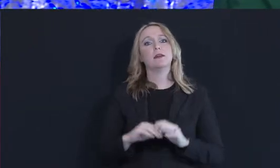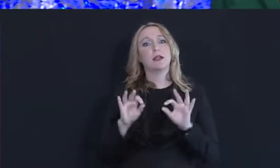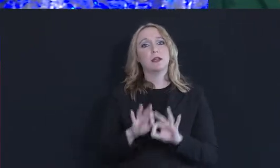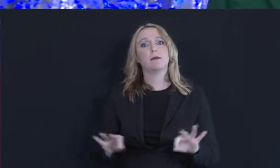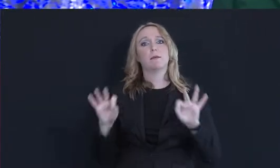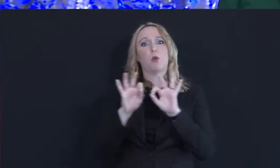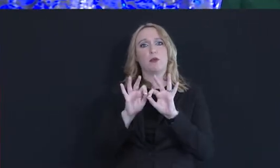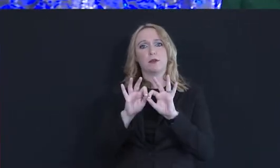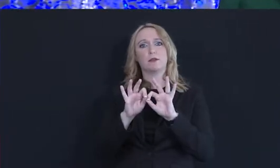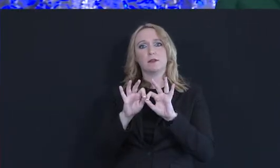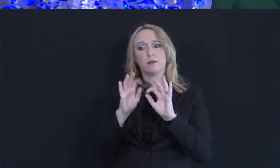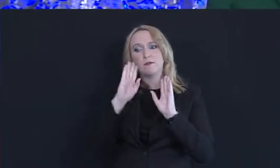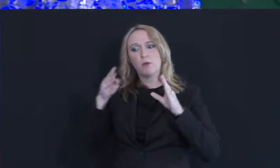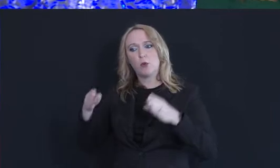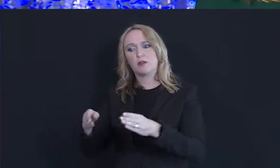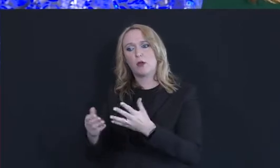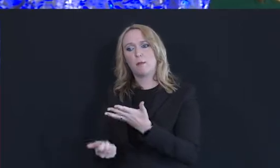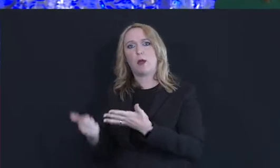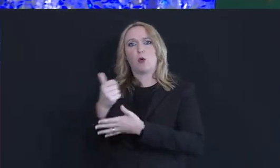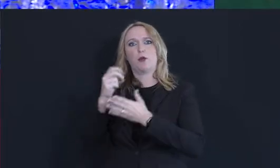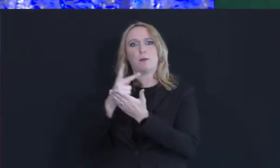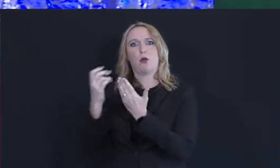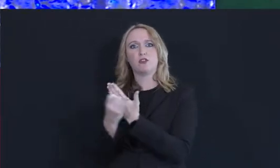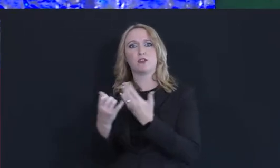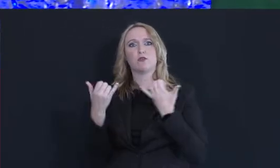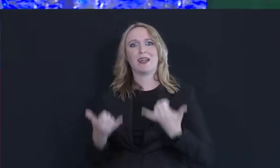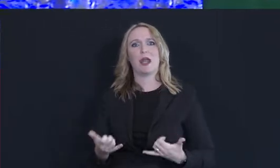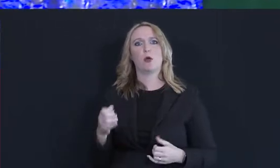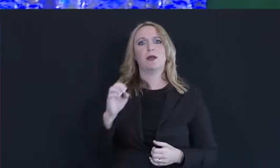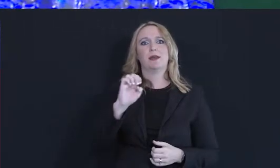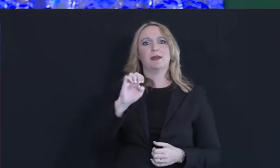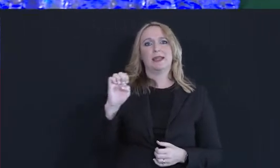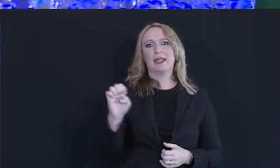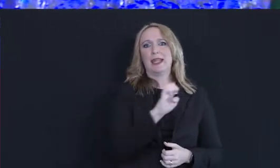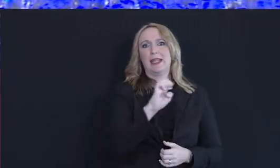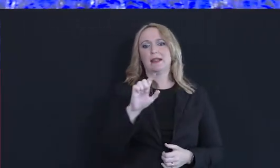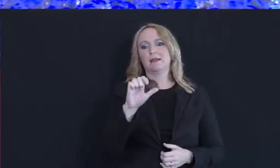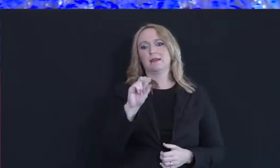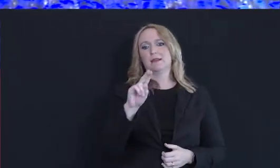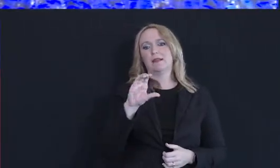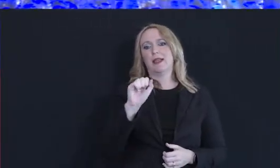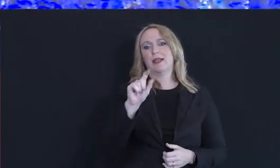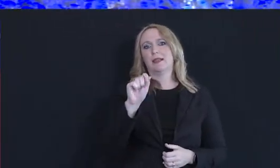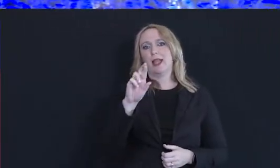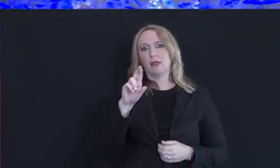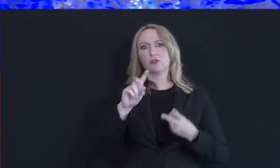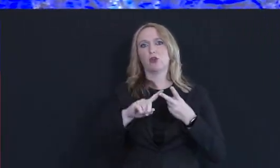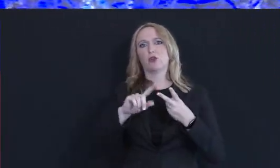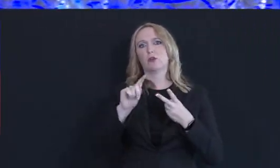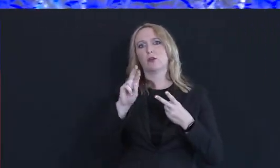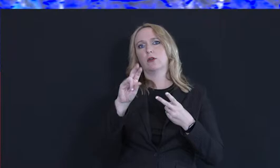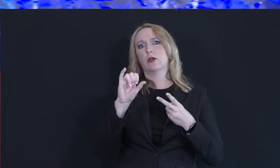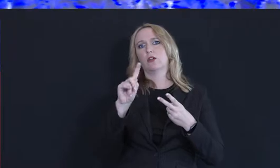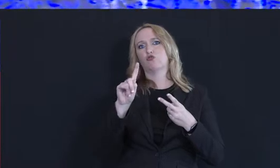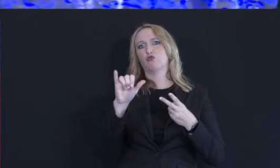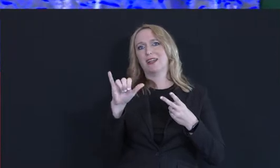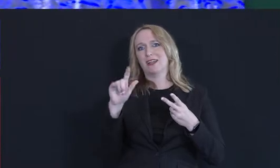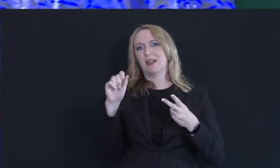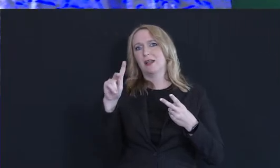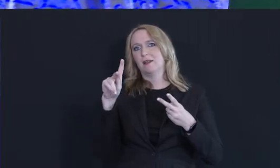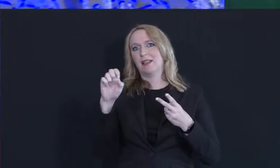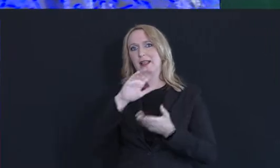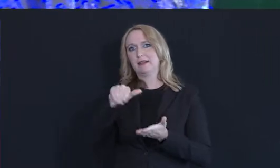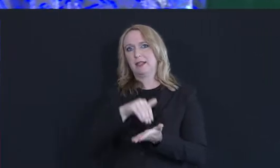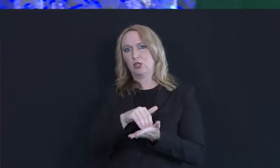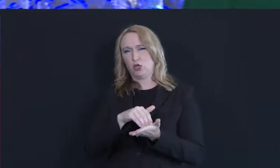priority projects we're working on right now one is the East Lancaster Corridor redesign project two is the Trinity Lake Station in East Fort Worth it's set to open